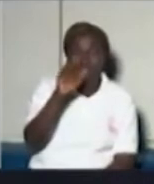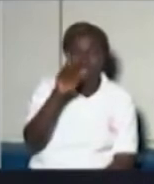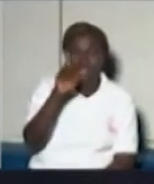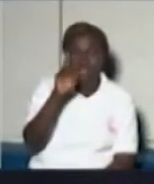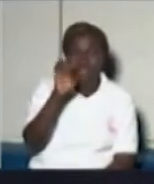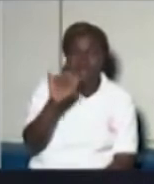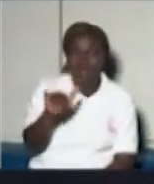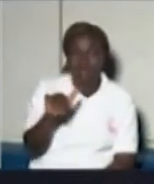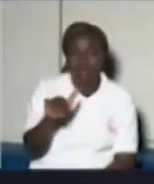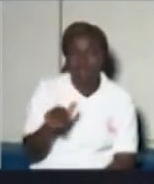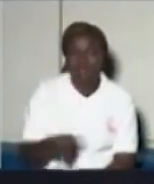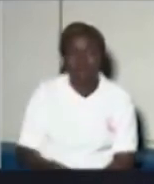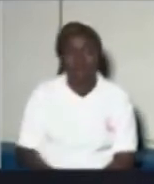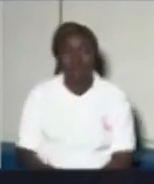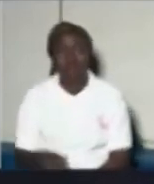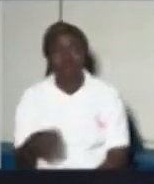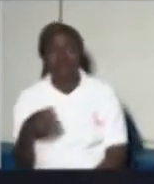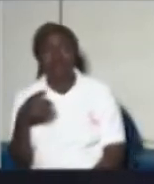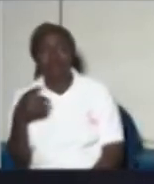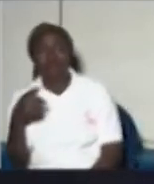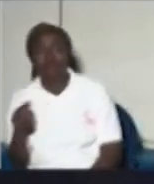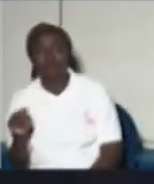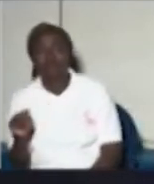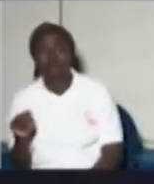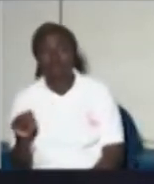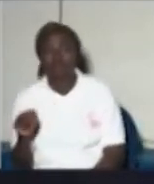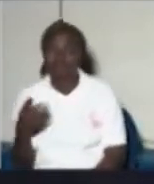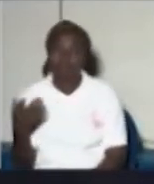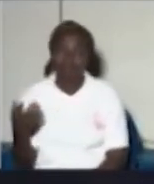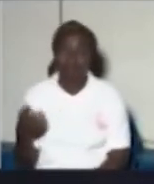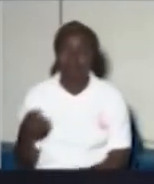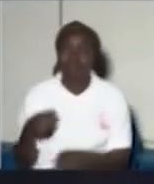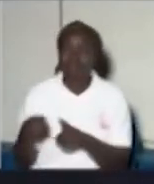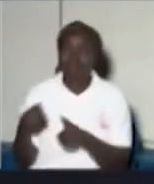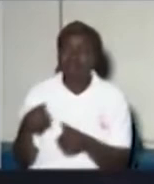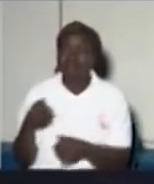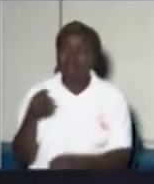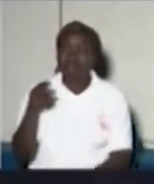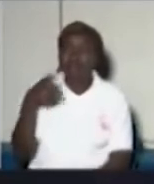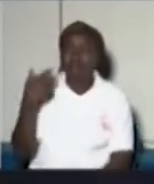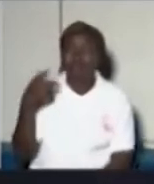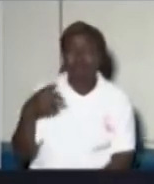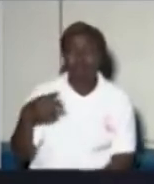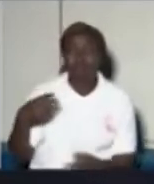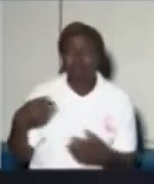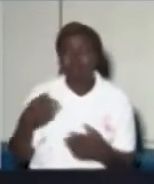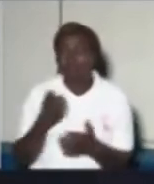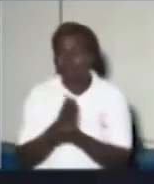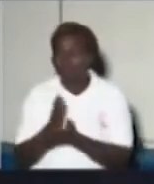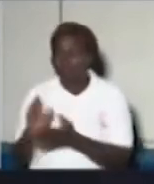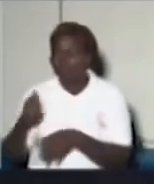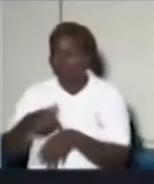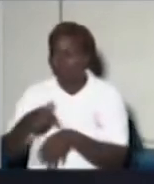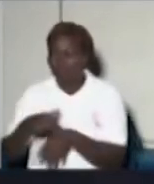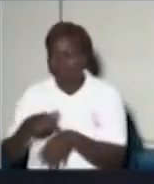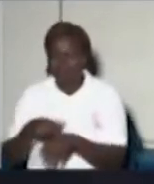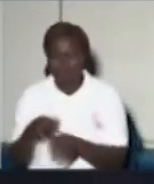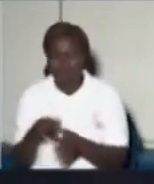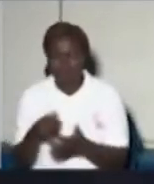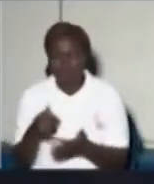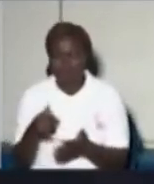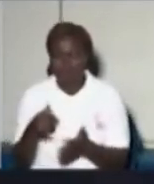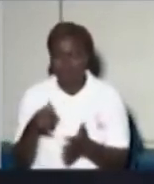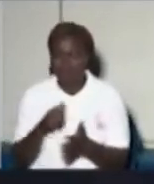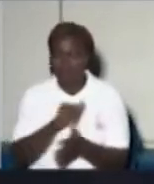PMF, the petroleum importers, Sometimes it's round tripping. They do